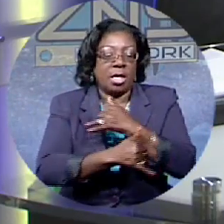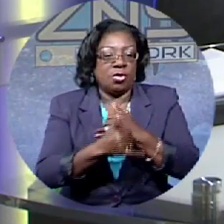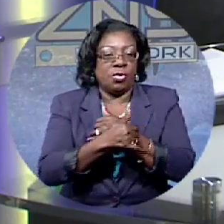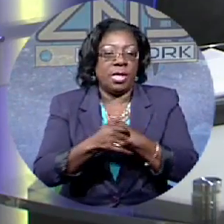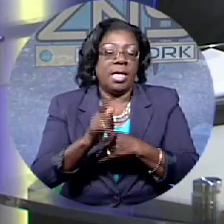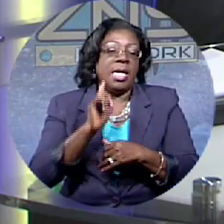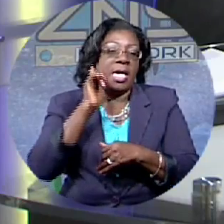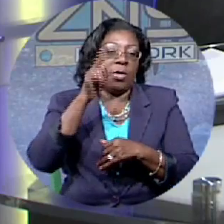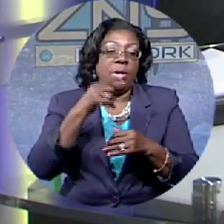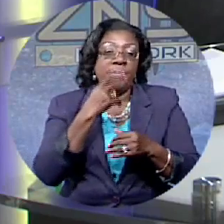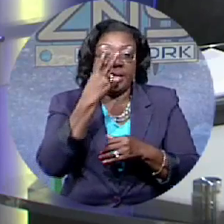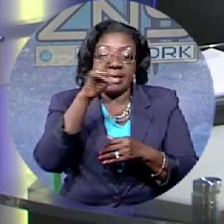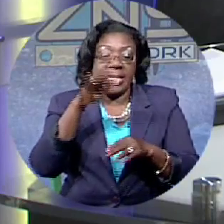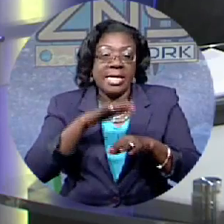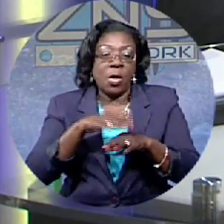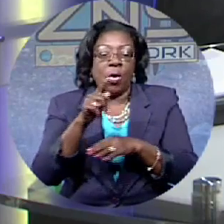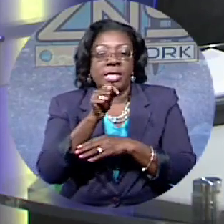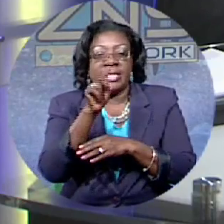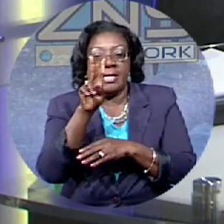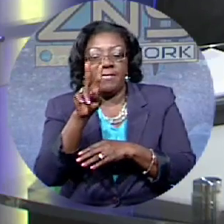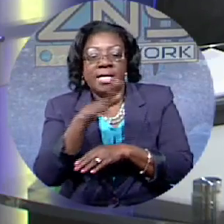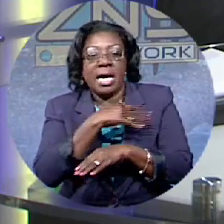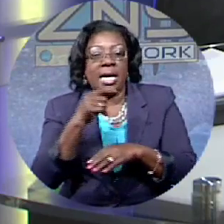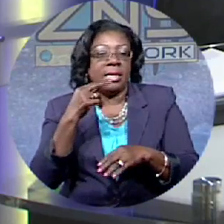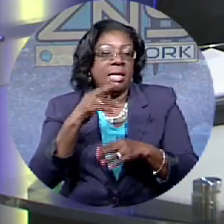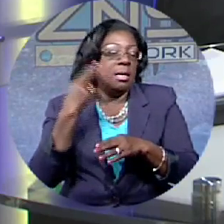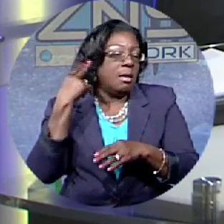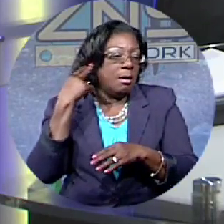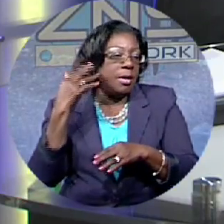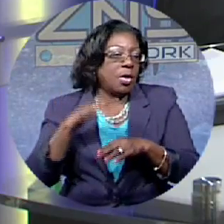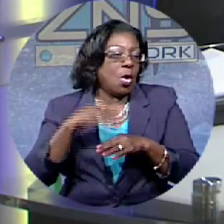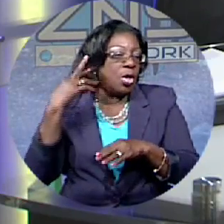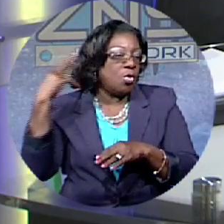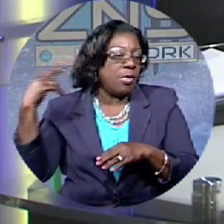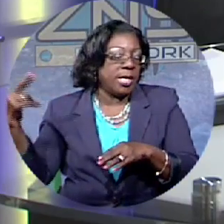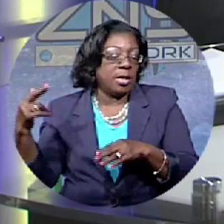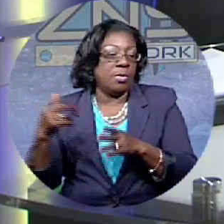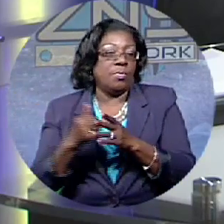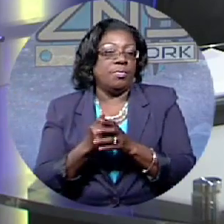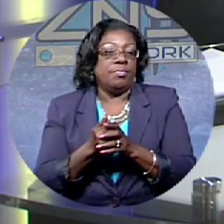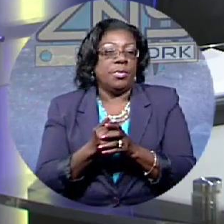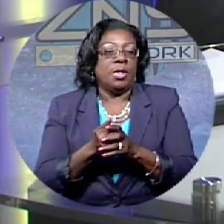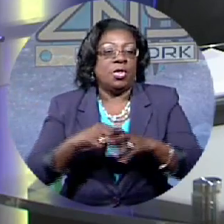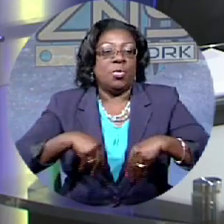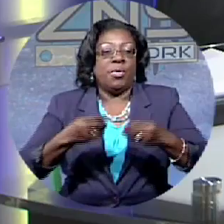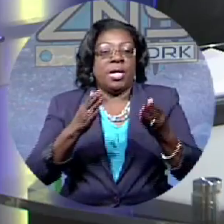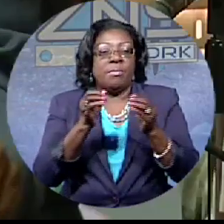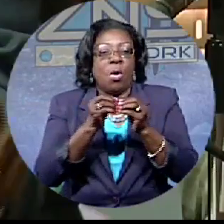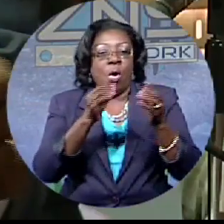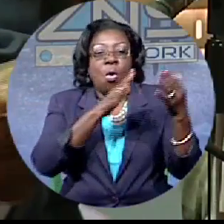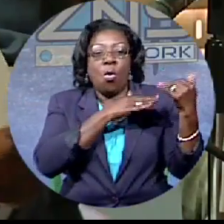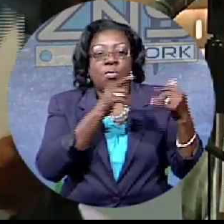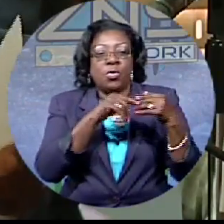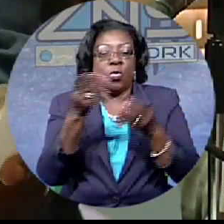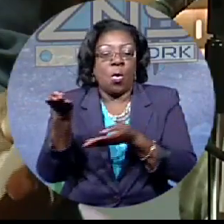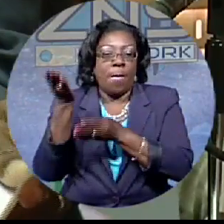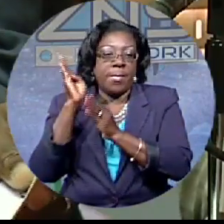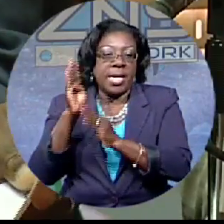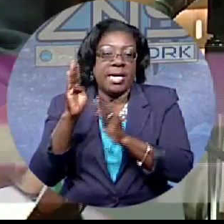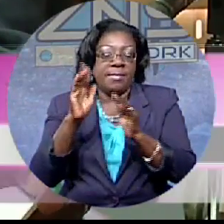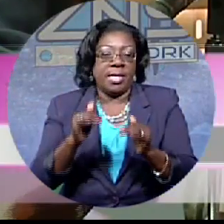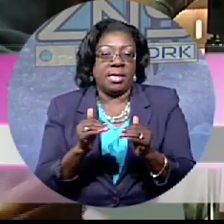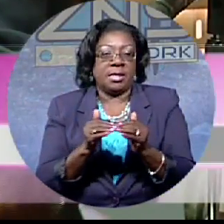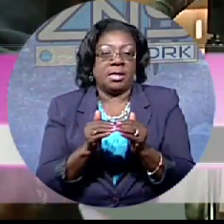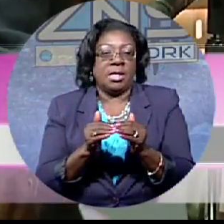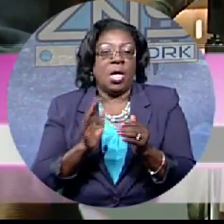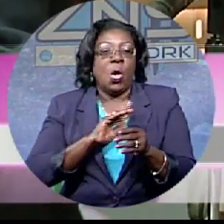television. And organizers of the event say the corporation is using its airwaves to restore hope for Bahamians. As we are extremely